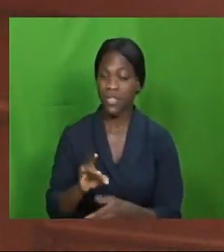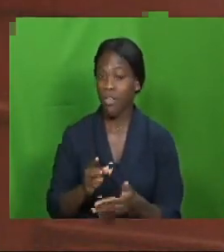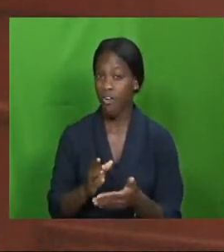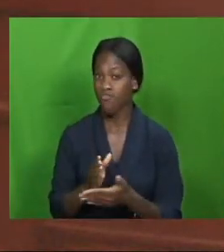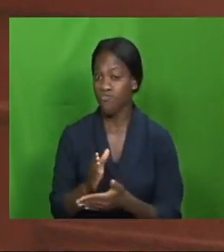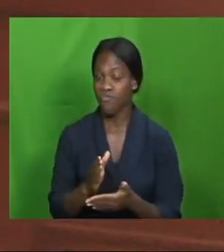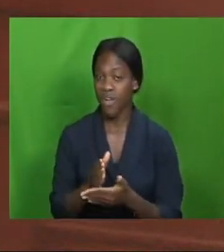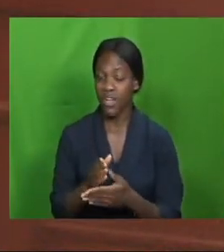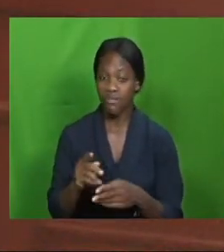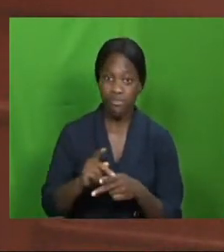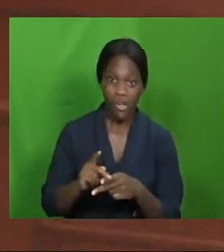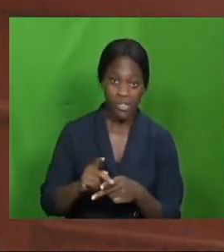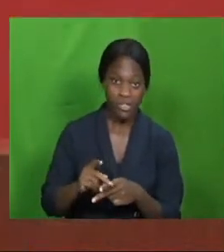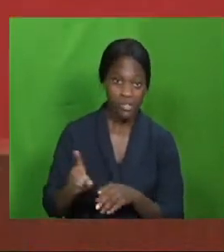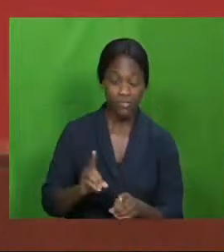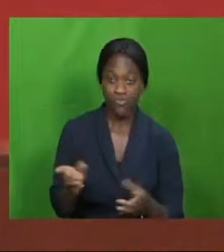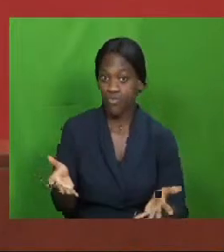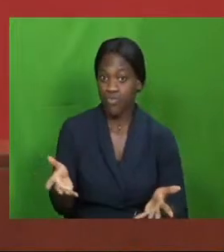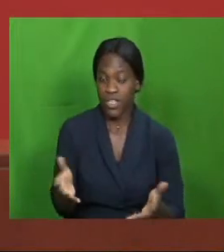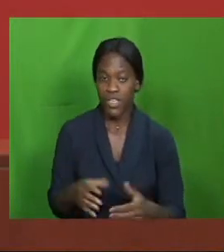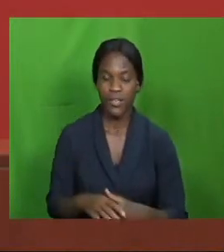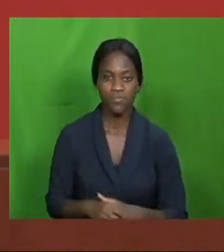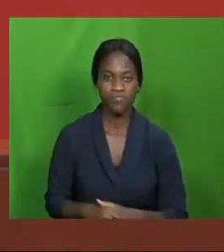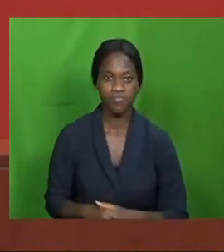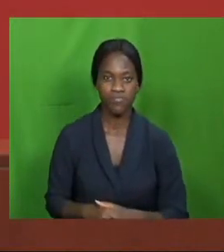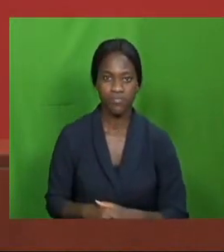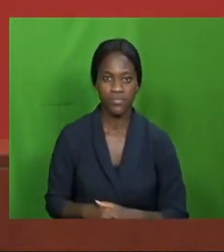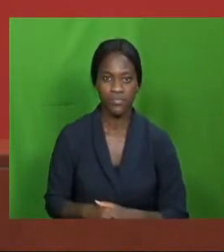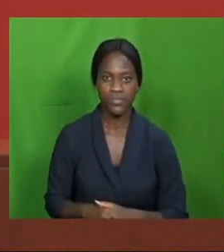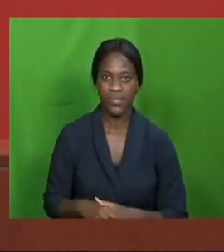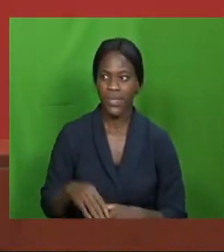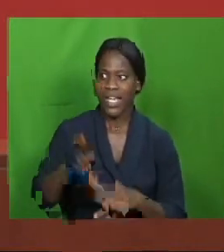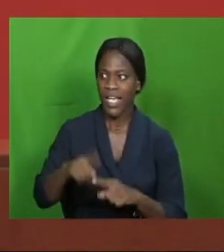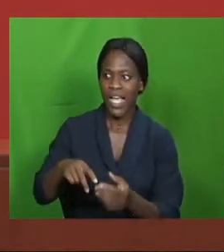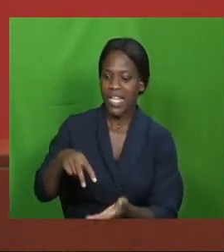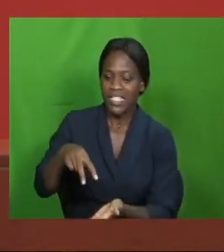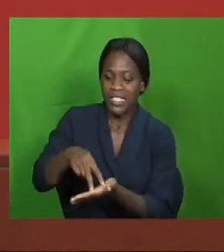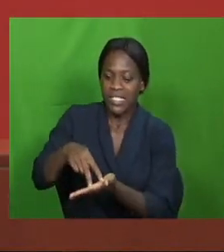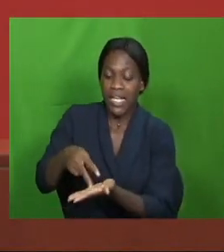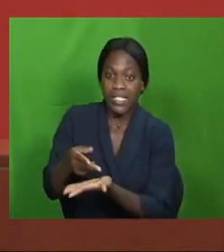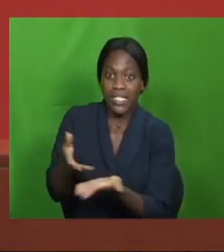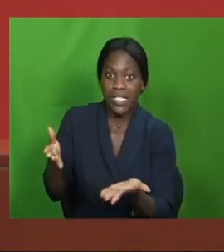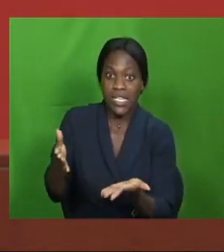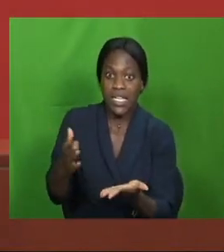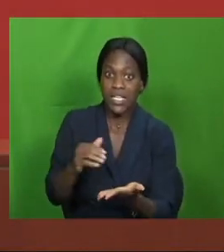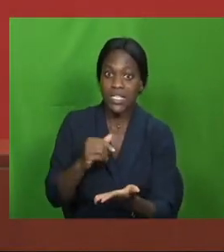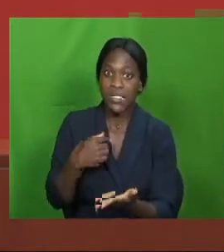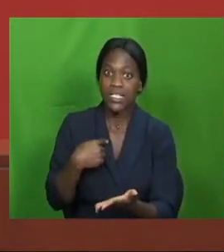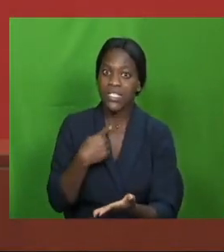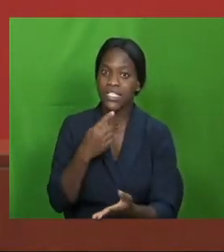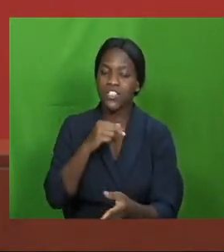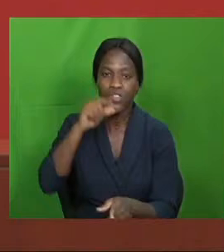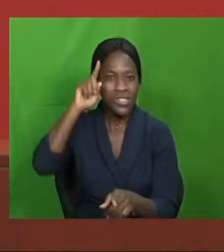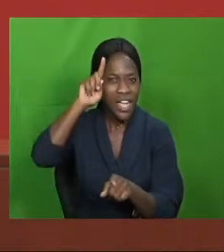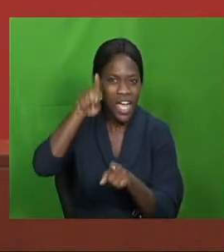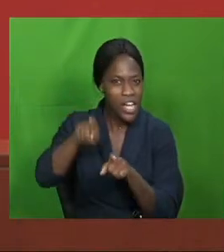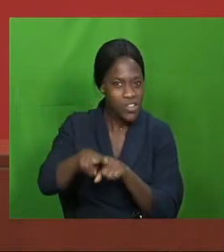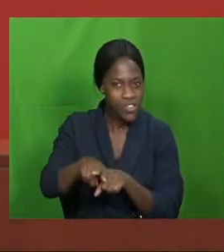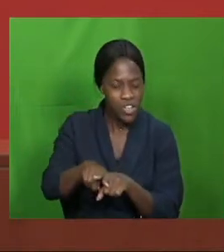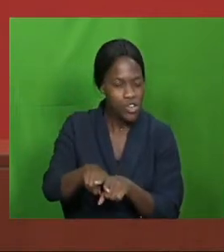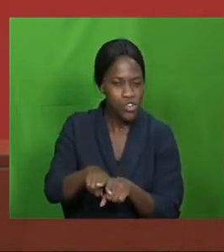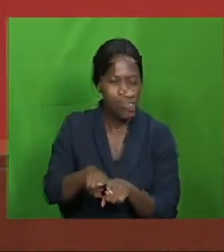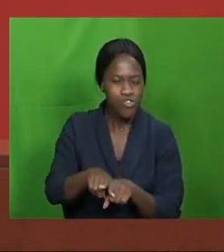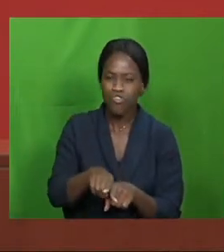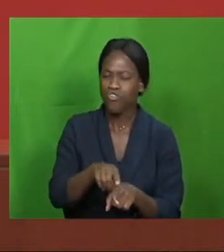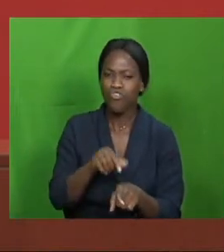House. A mere objection without notice on the floor of this House is not a sufficient basis